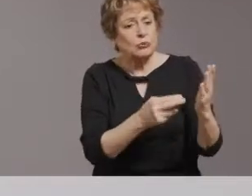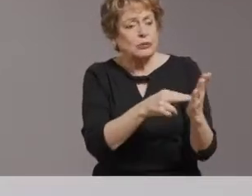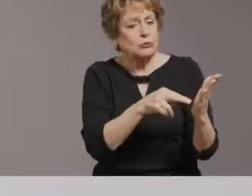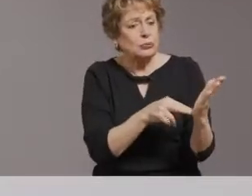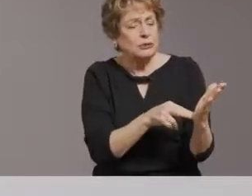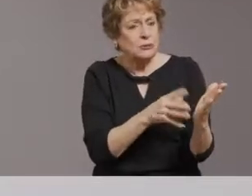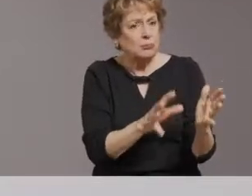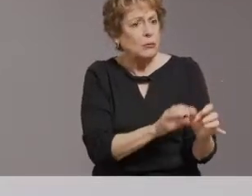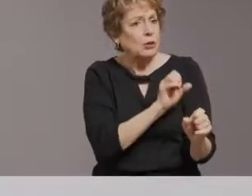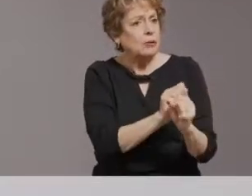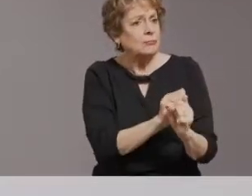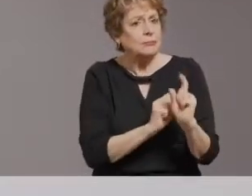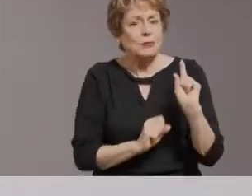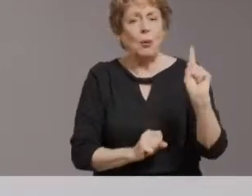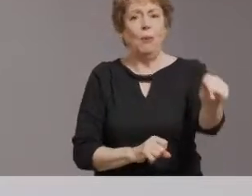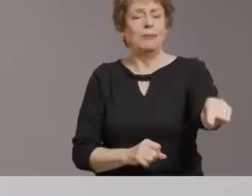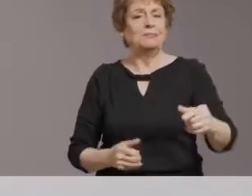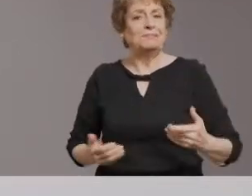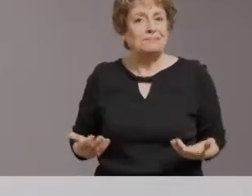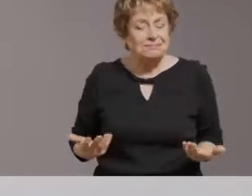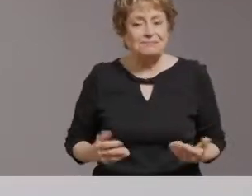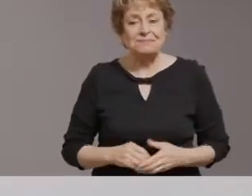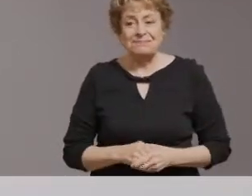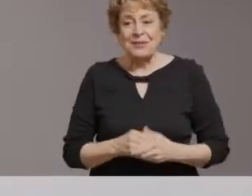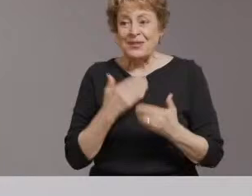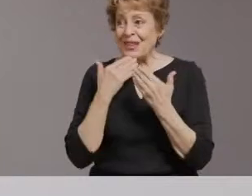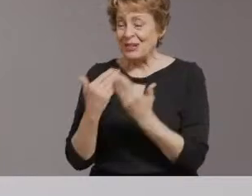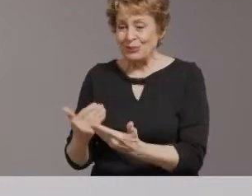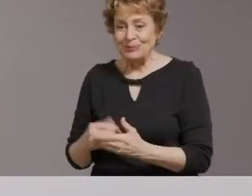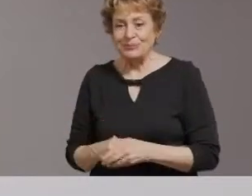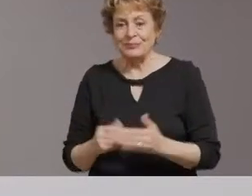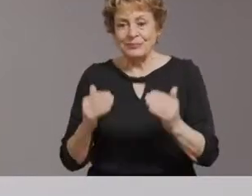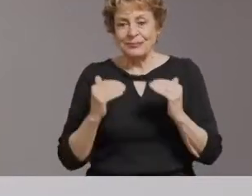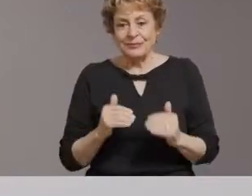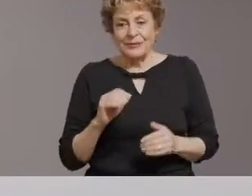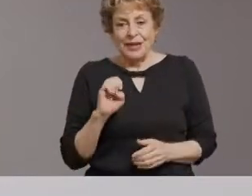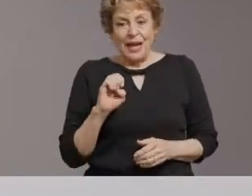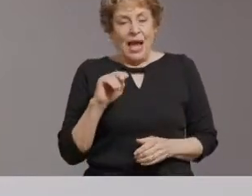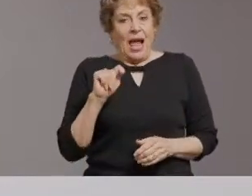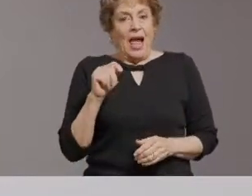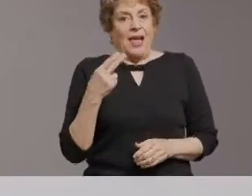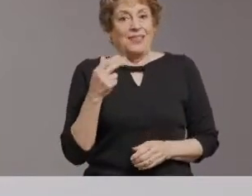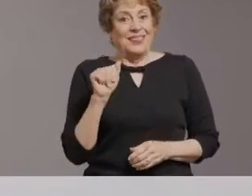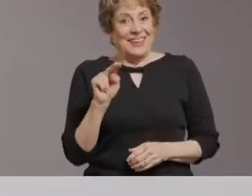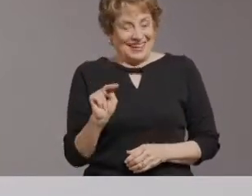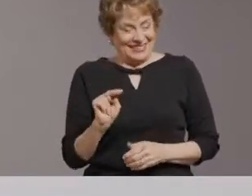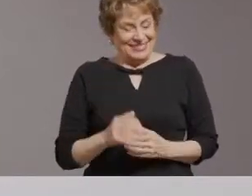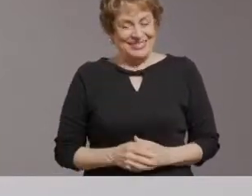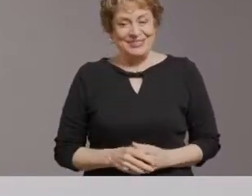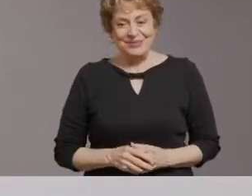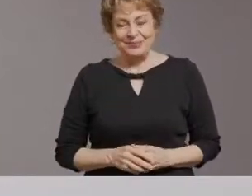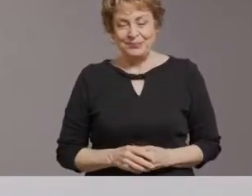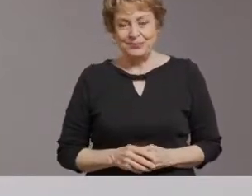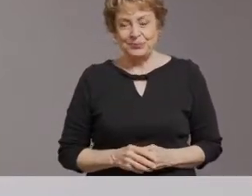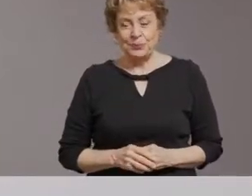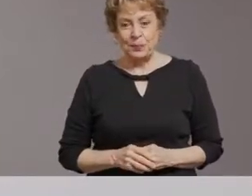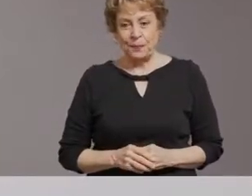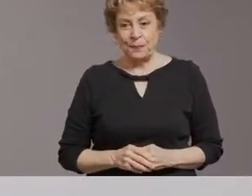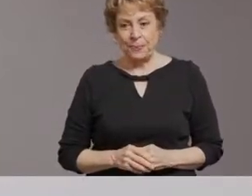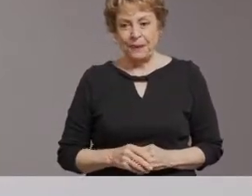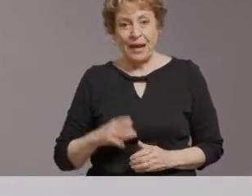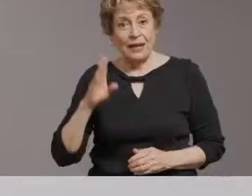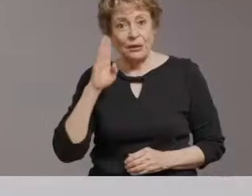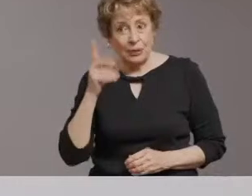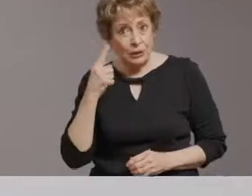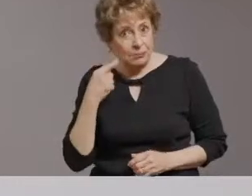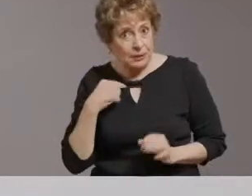Awesome, thank you. Welcome. Next, we have Ethan at Cronkite News. Hi. Hello, are you able to hear me?